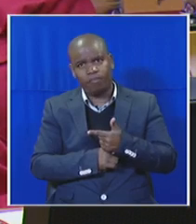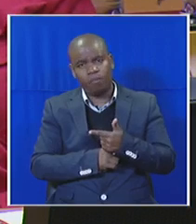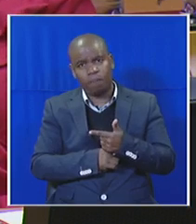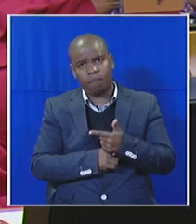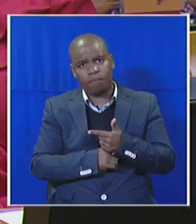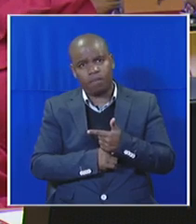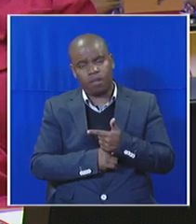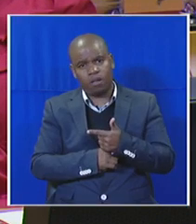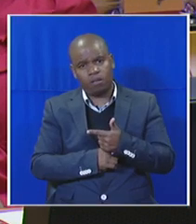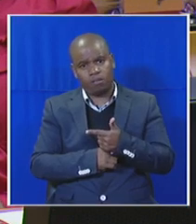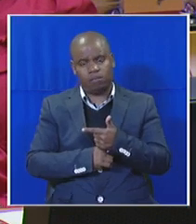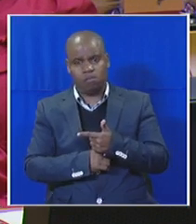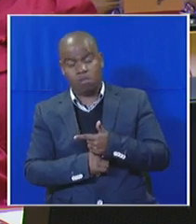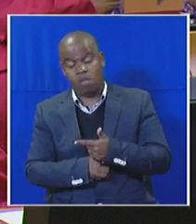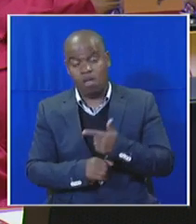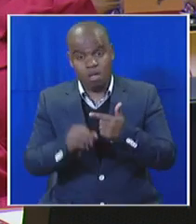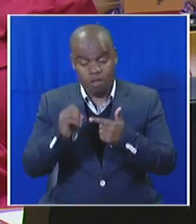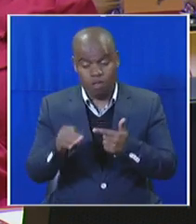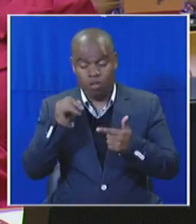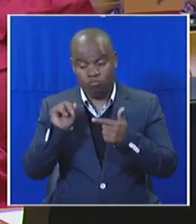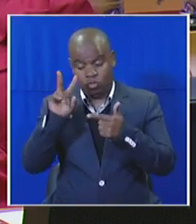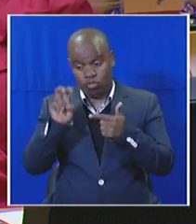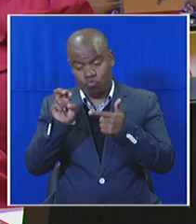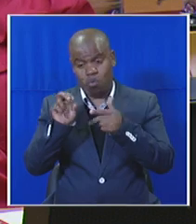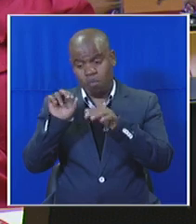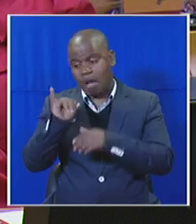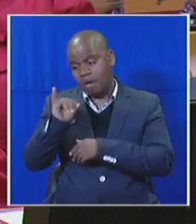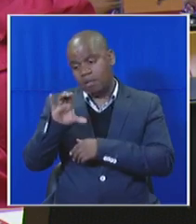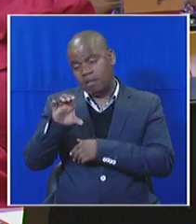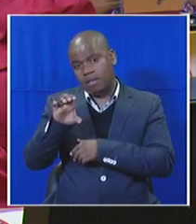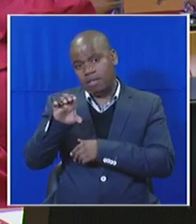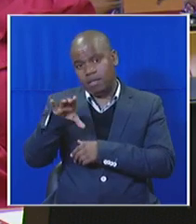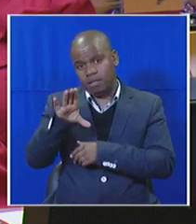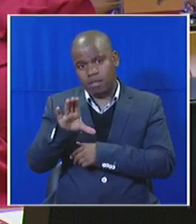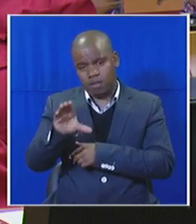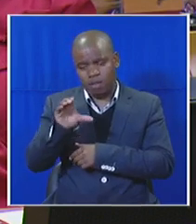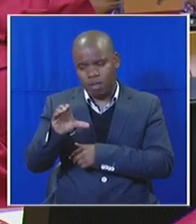laka IEC Mongameli, njengoba uqoke umngani wakho omdala